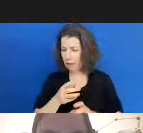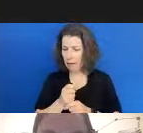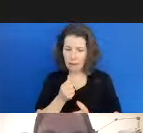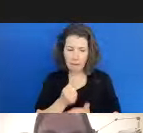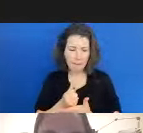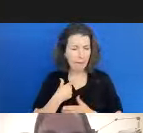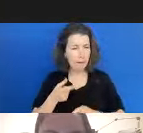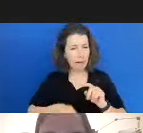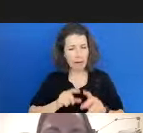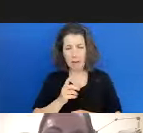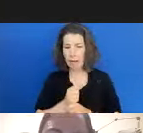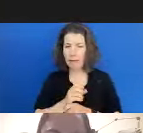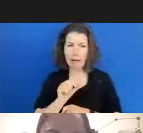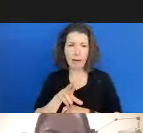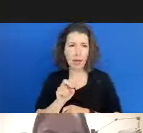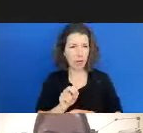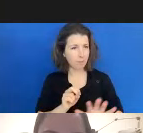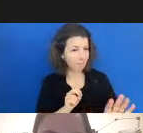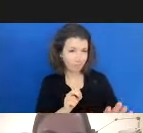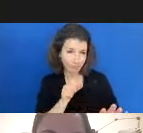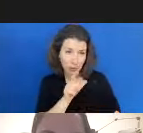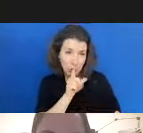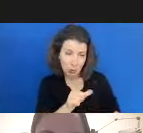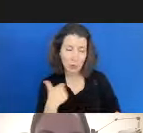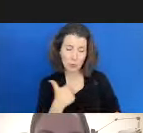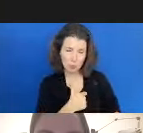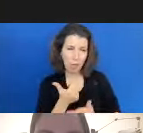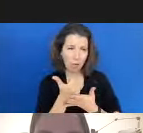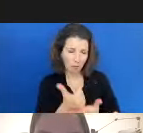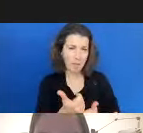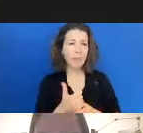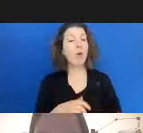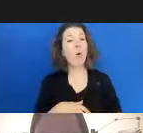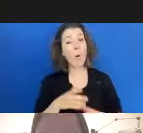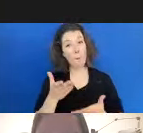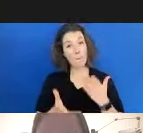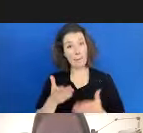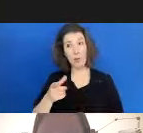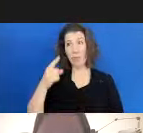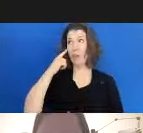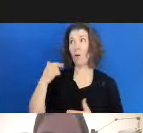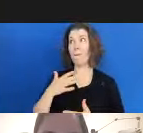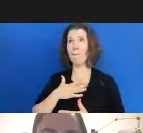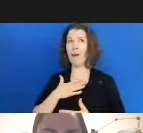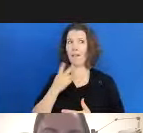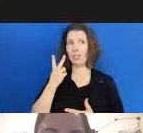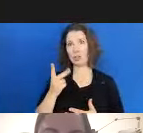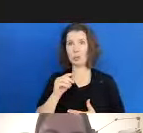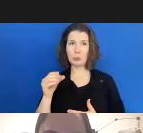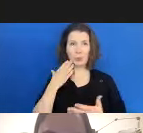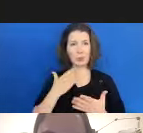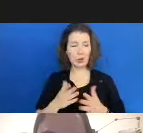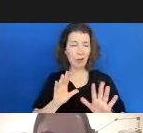Yeah, or too good, right? There's no need too big or small. We're happy to see anyone with any amount